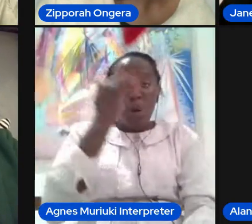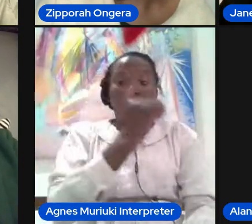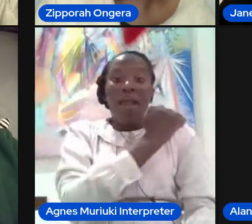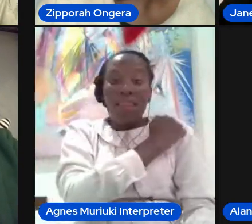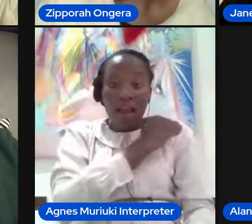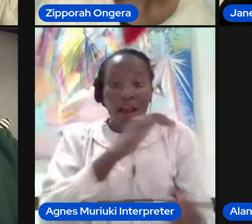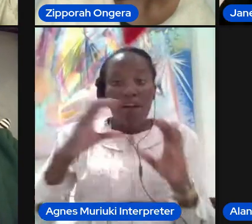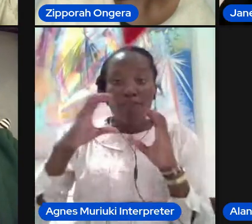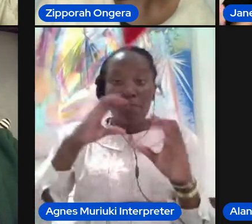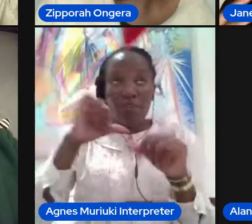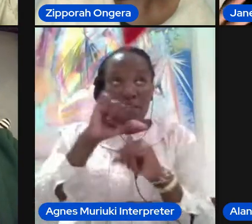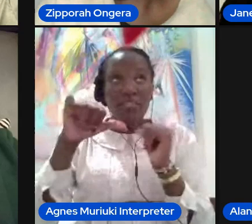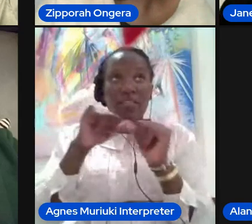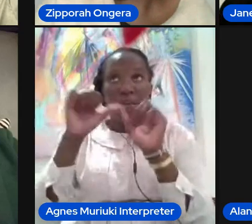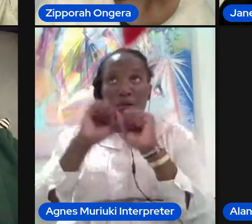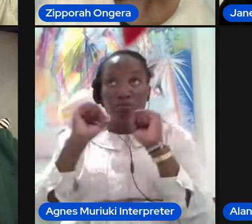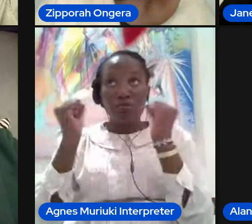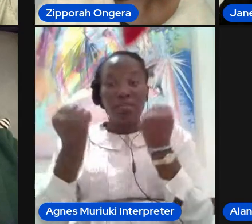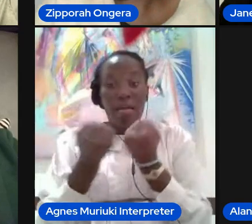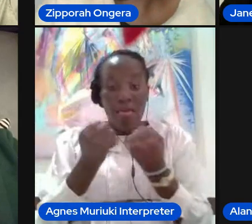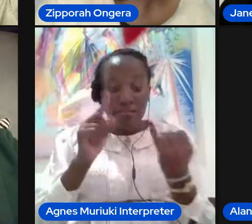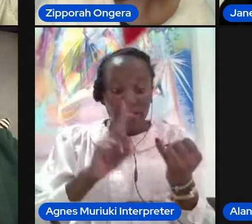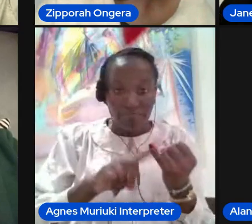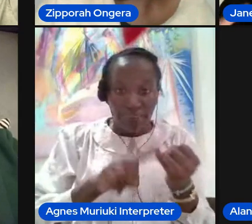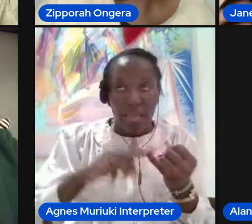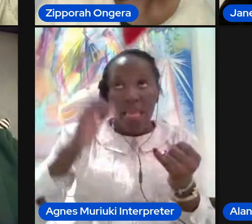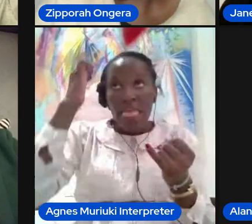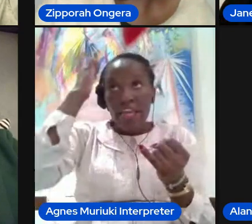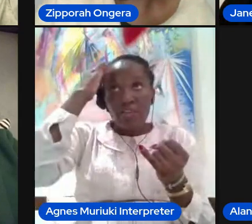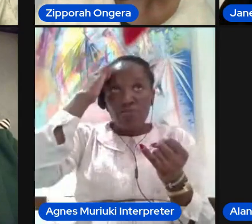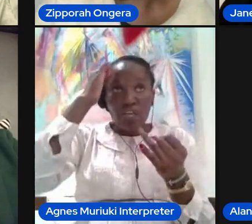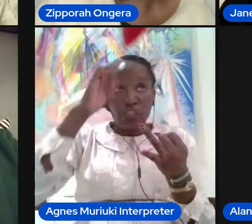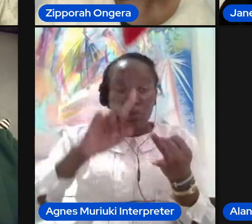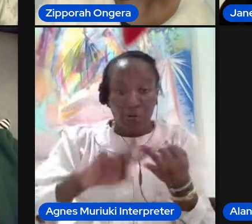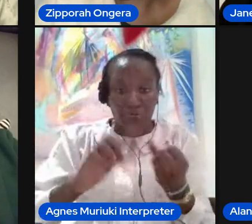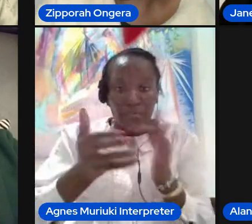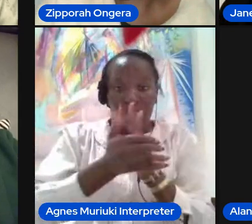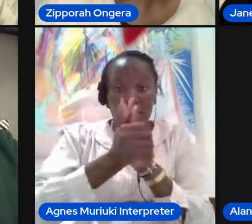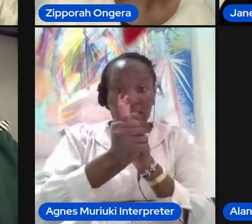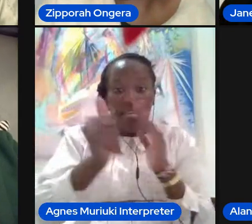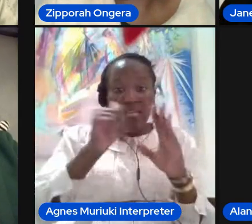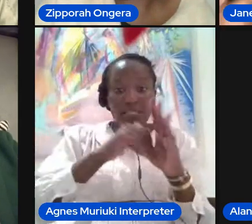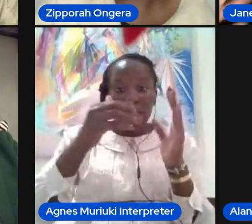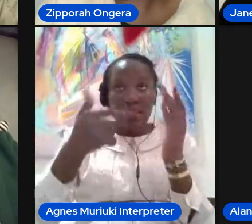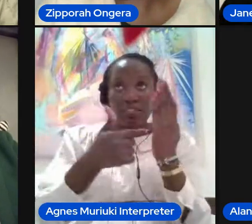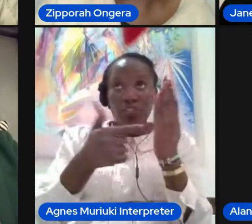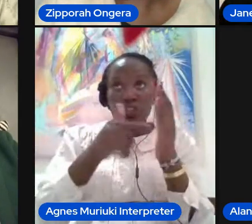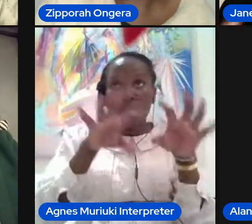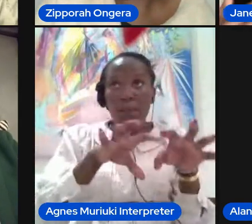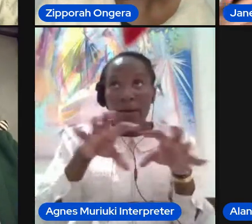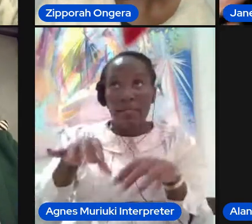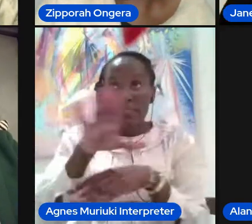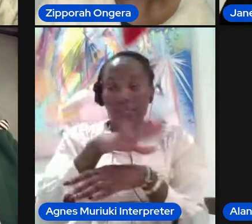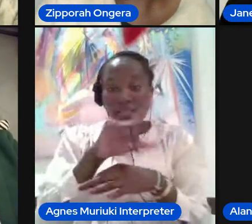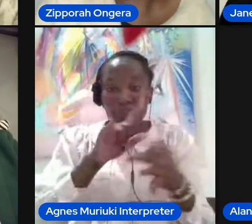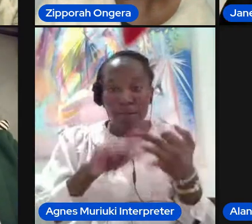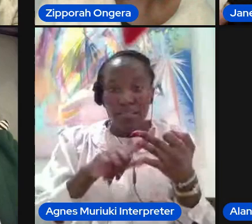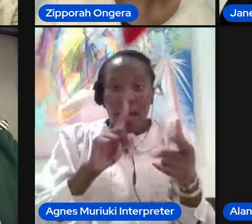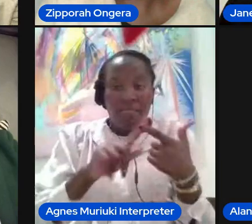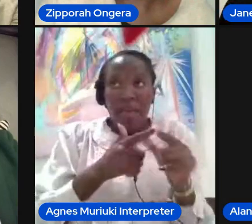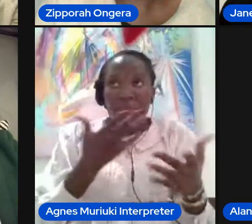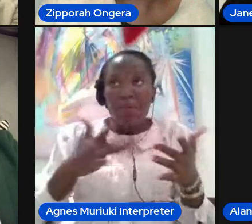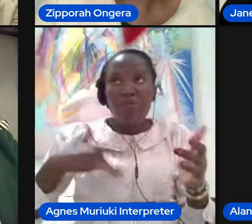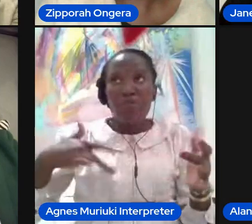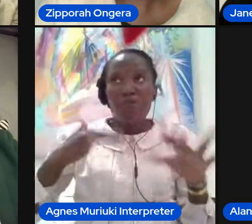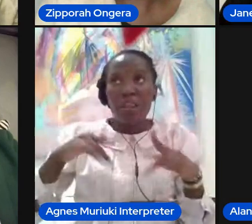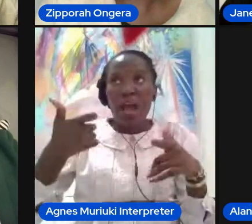talking about education. I love talking about skills in the digital marketing spaces. And maybe you feel like the way I communicate